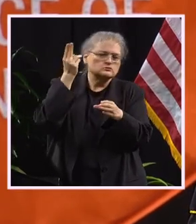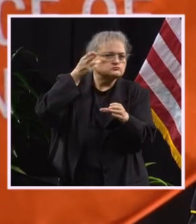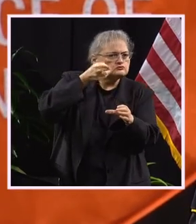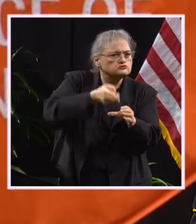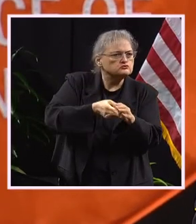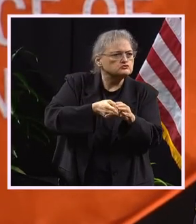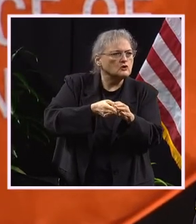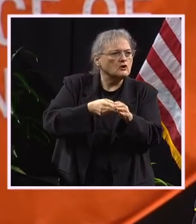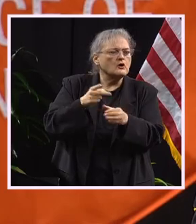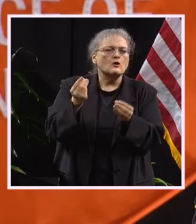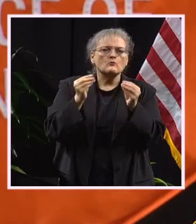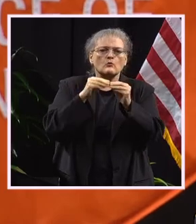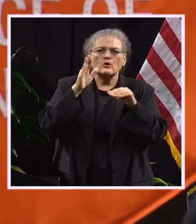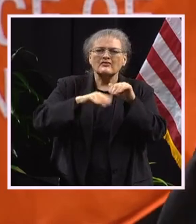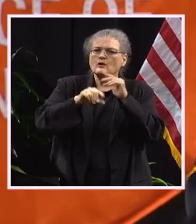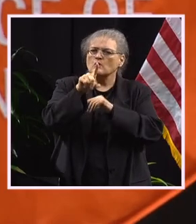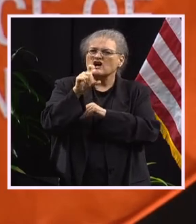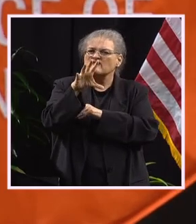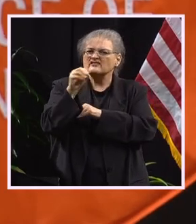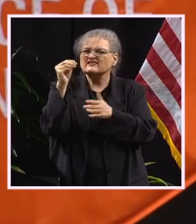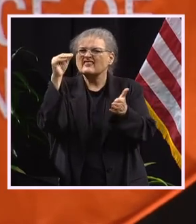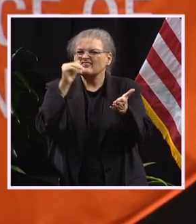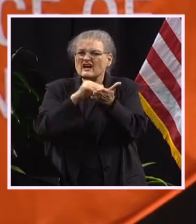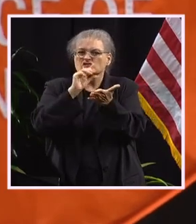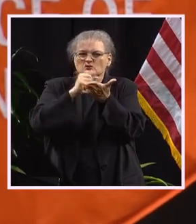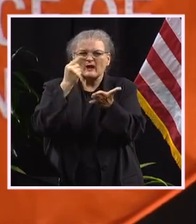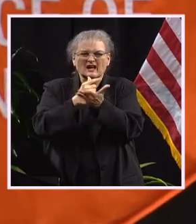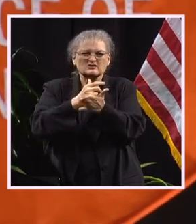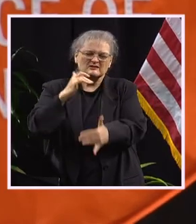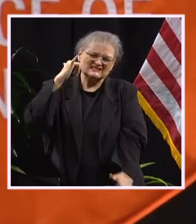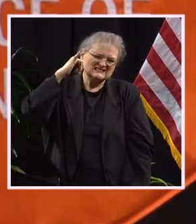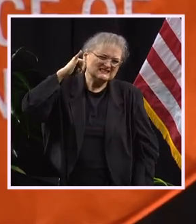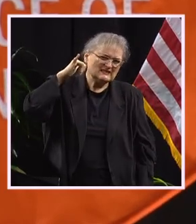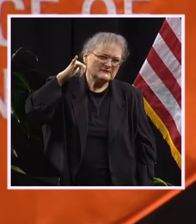150,000 UTSA alumni. Go Roadrunners!